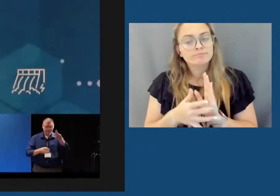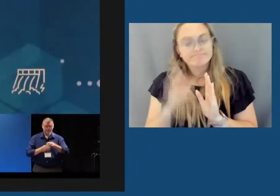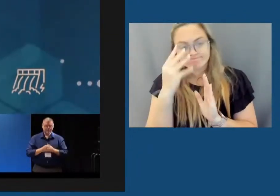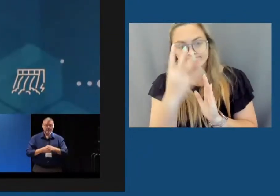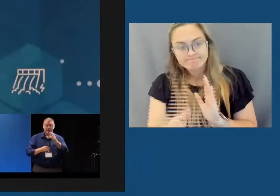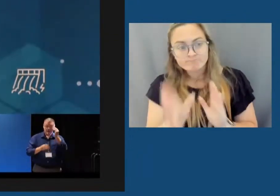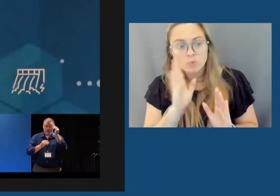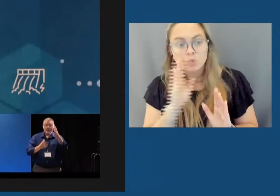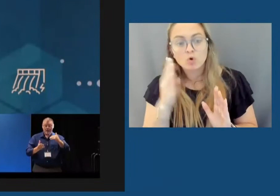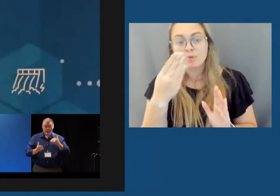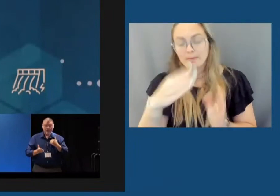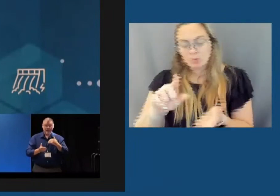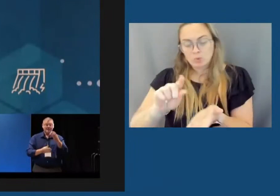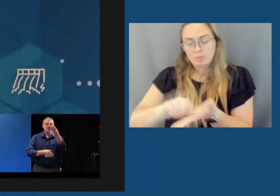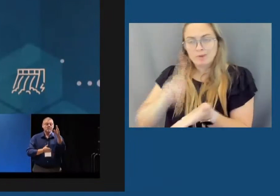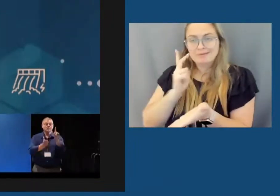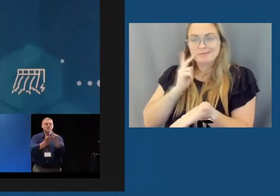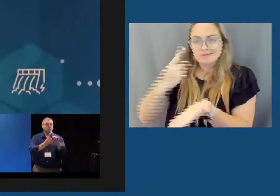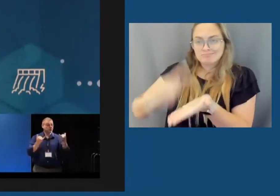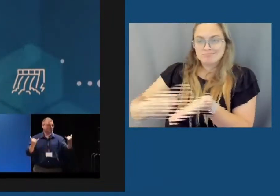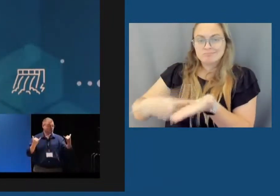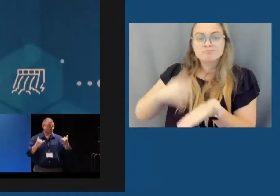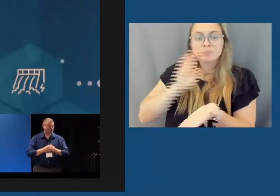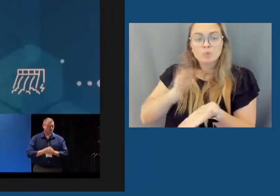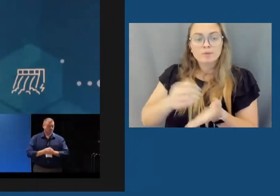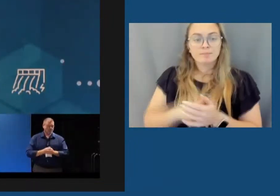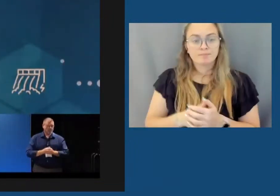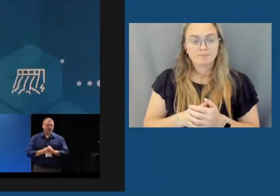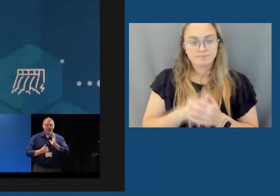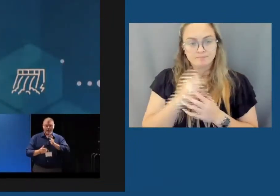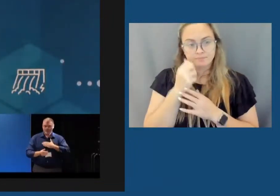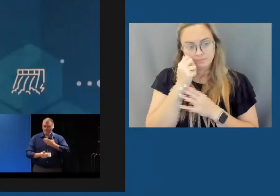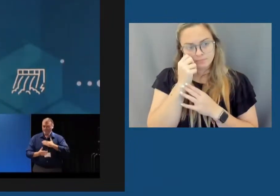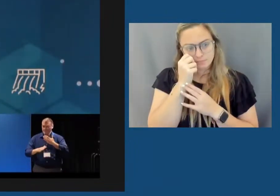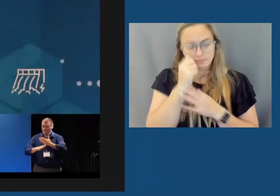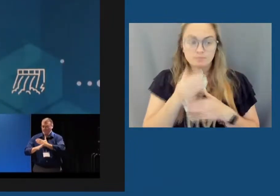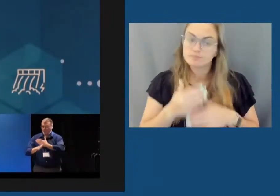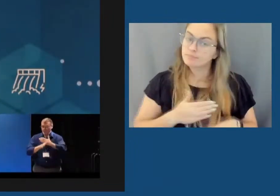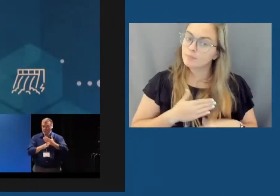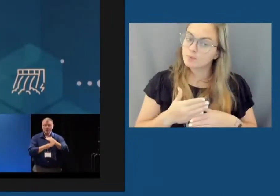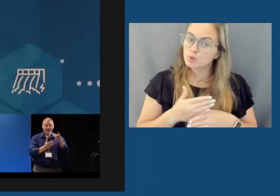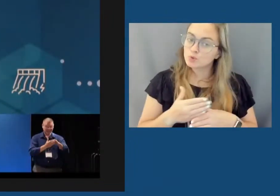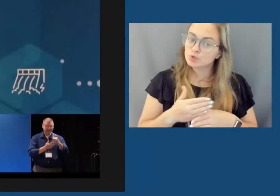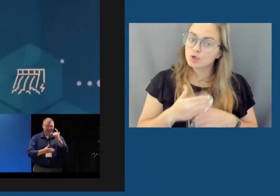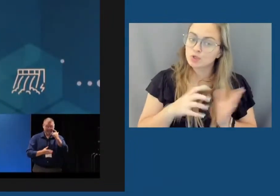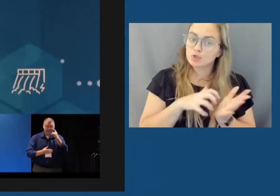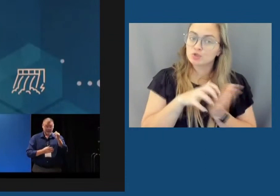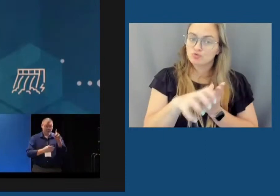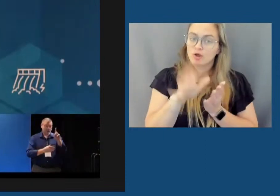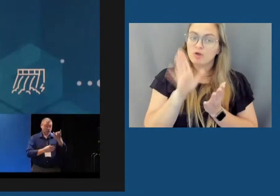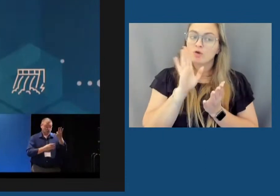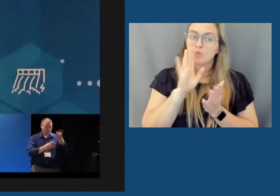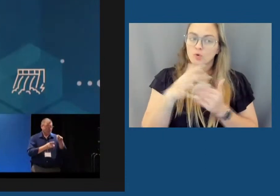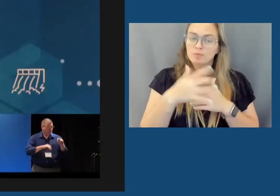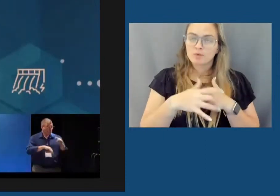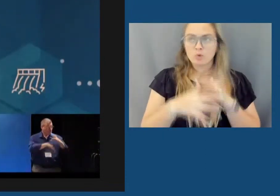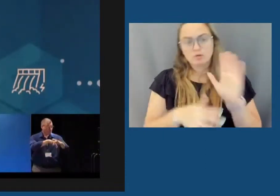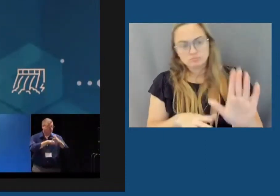be a blueprint that will be discussed today. I'm pleased to share that draft blueprint is available